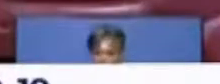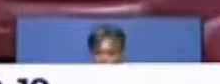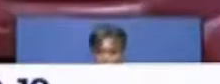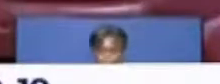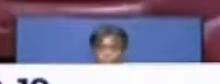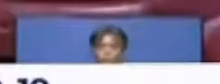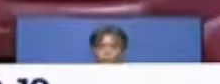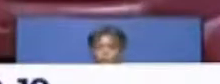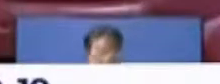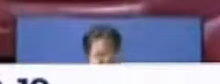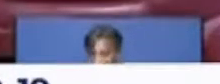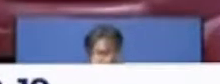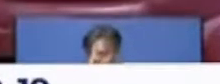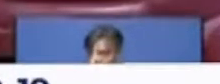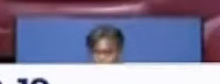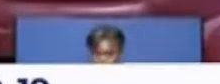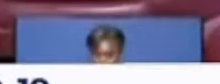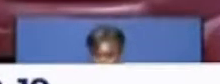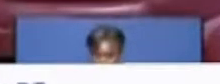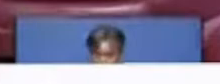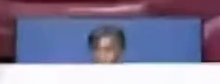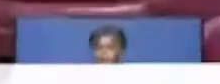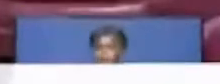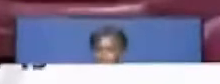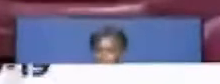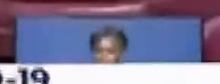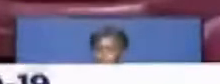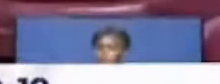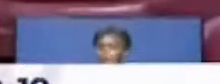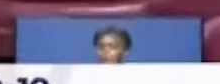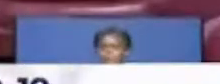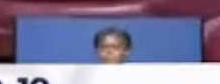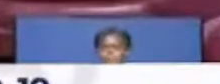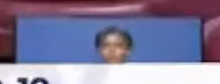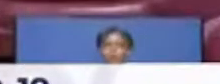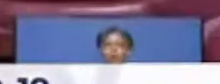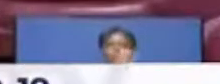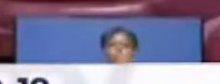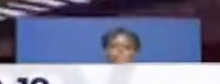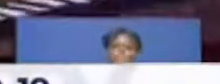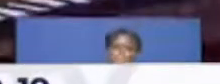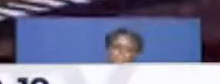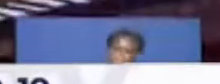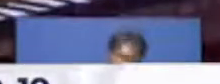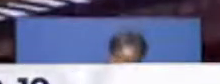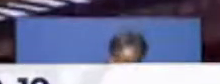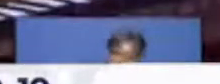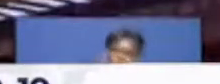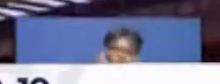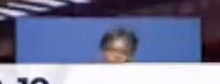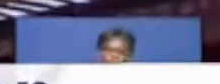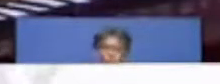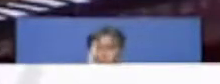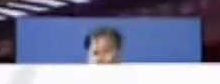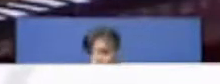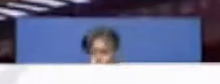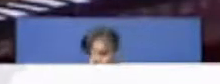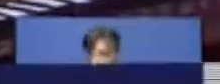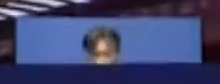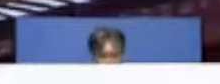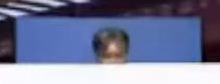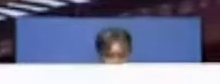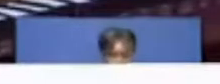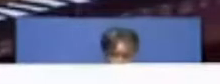police complement has received an additional 47,000 new recruits since who have joined the